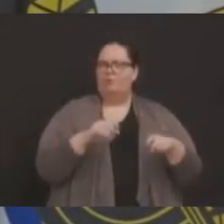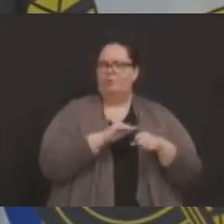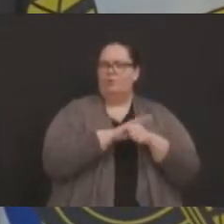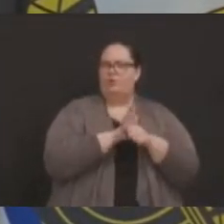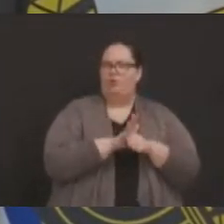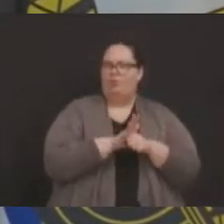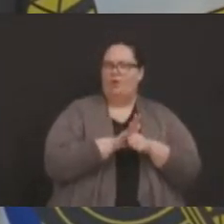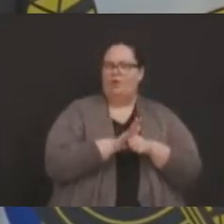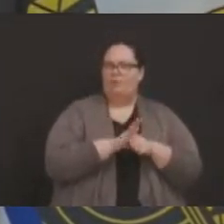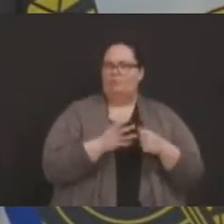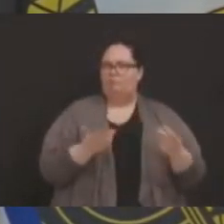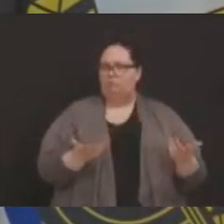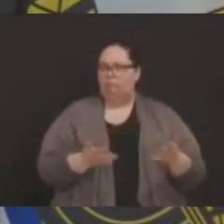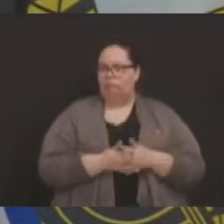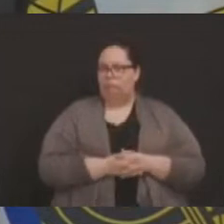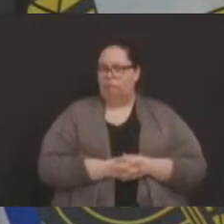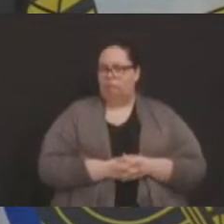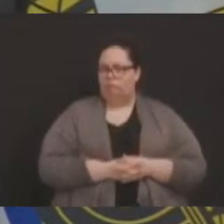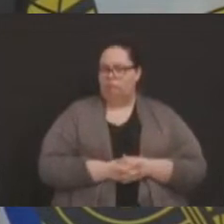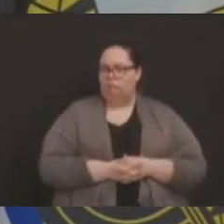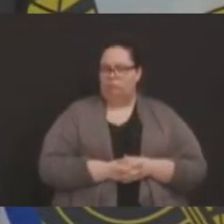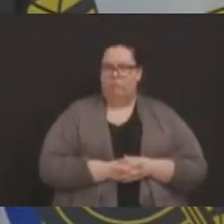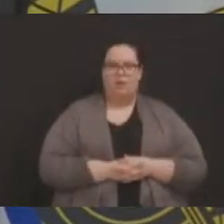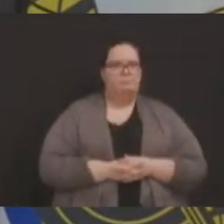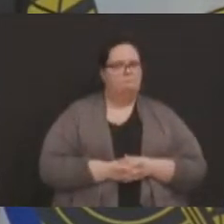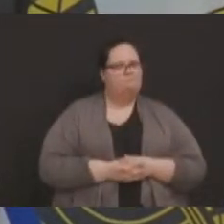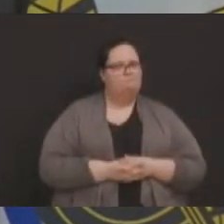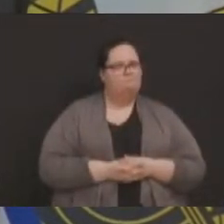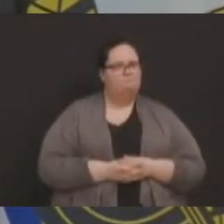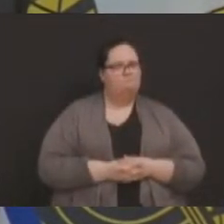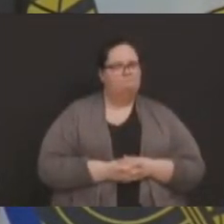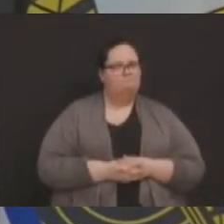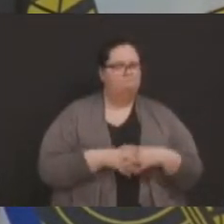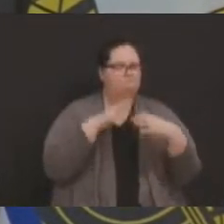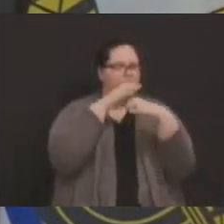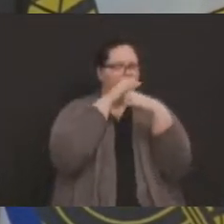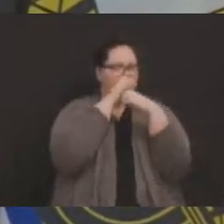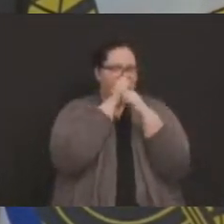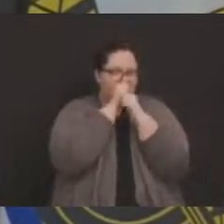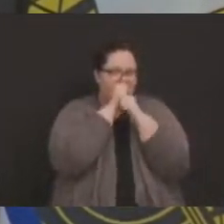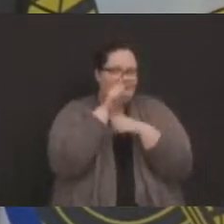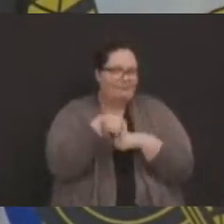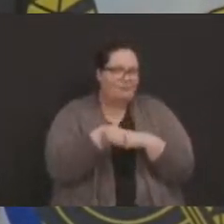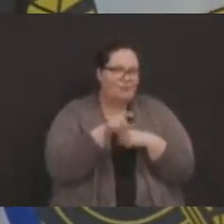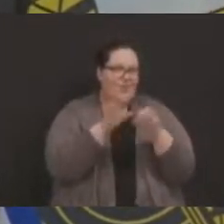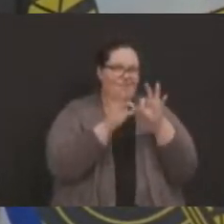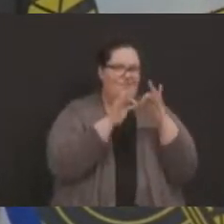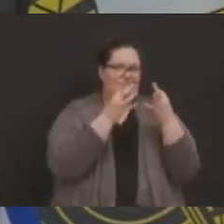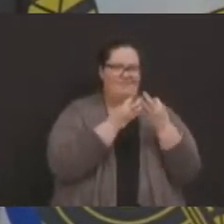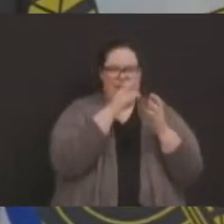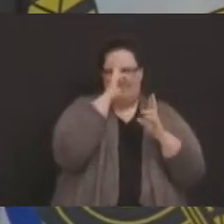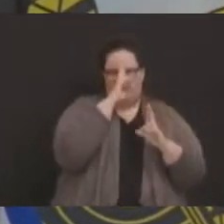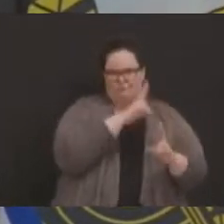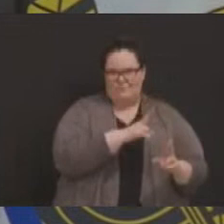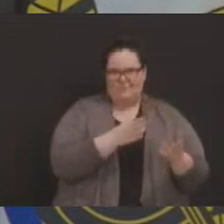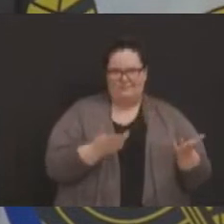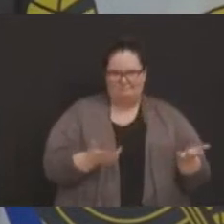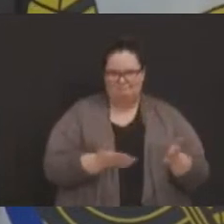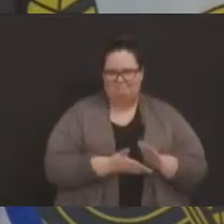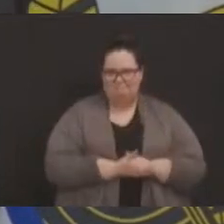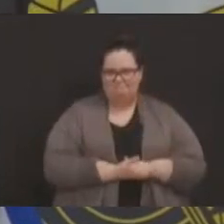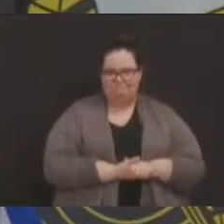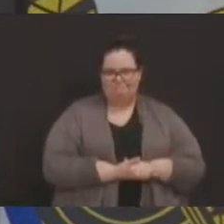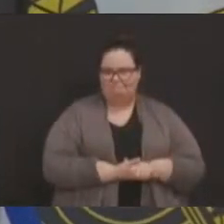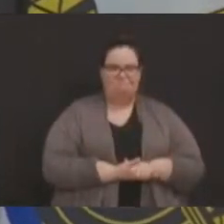residents involved, and I wouldn't want to be releasing any personal information. Thank you, Mr. Perry. Marie Sutherland,